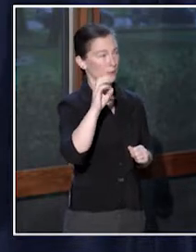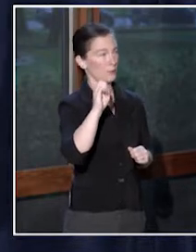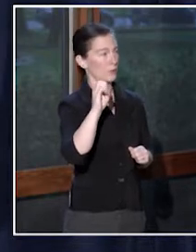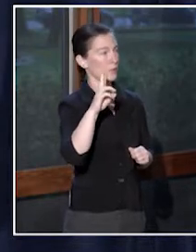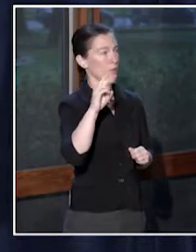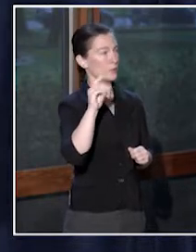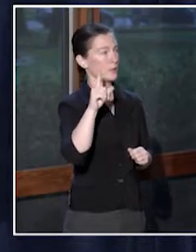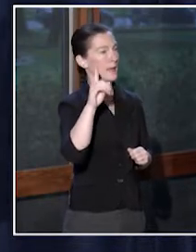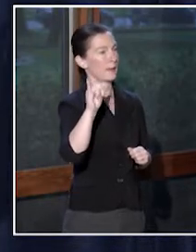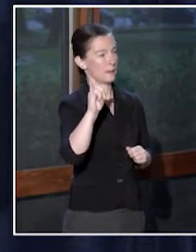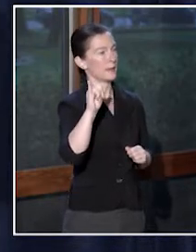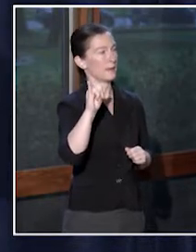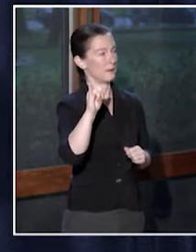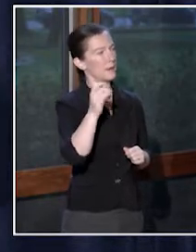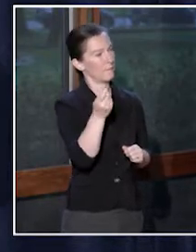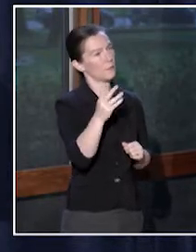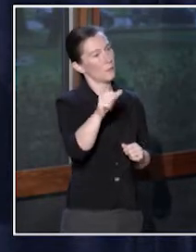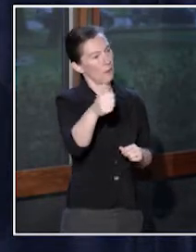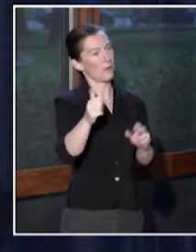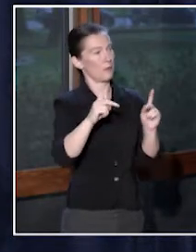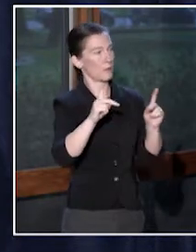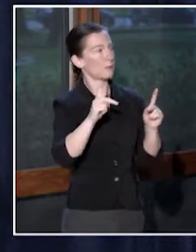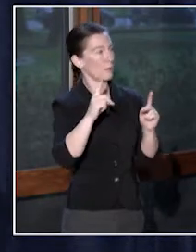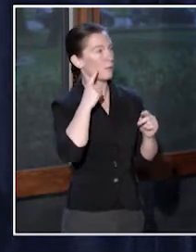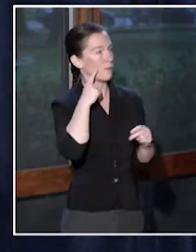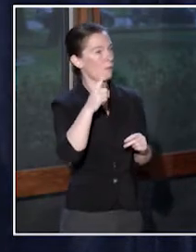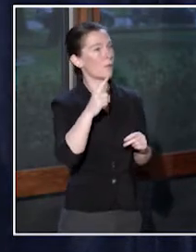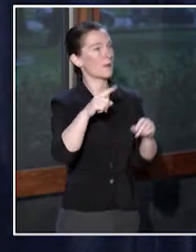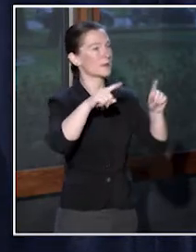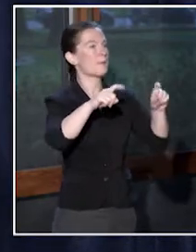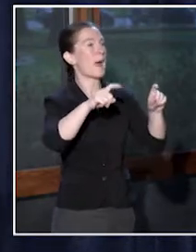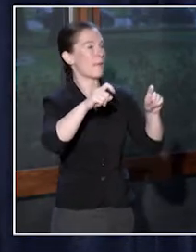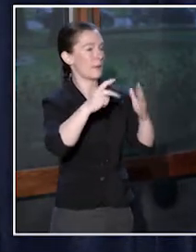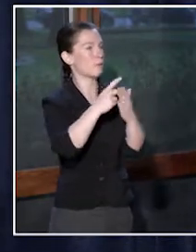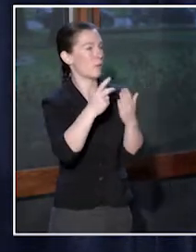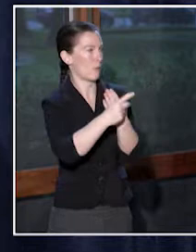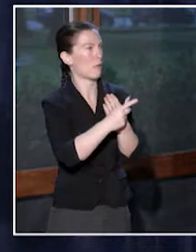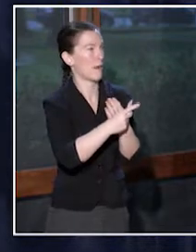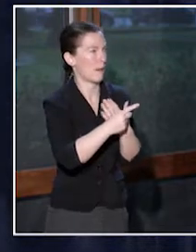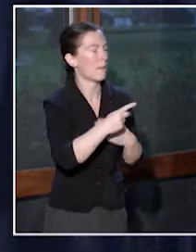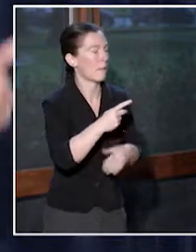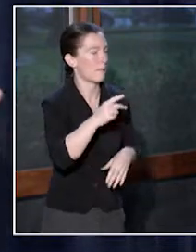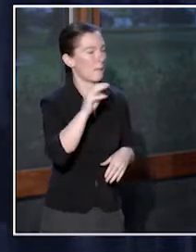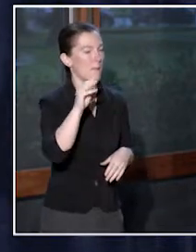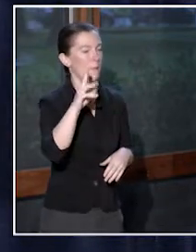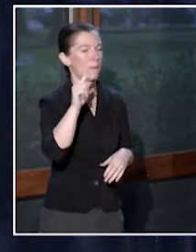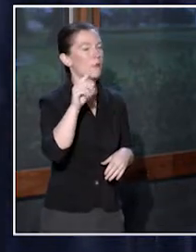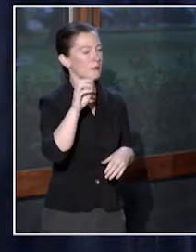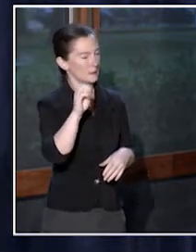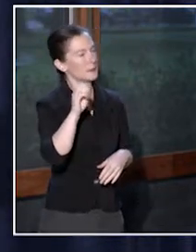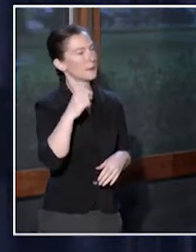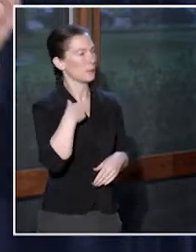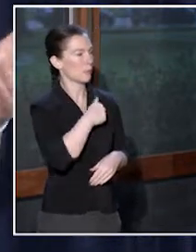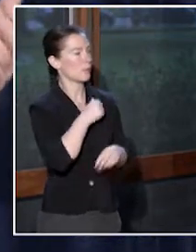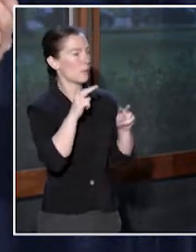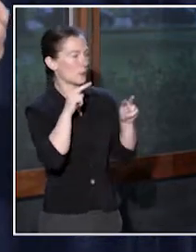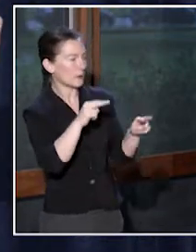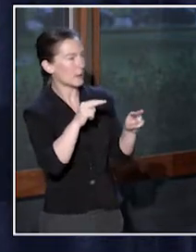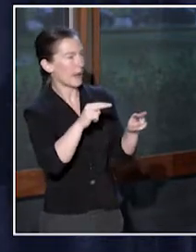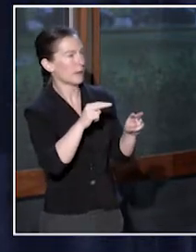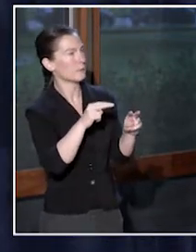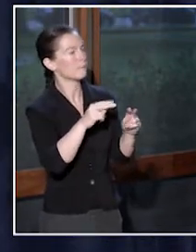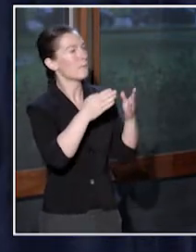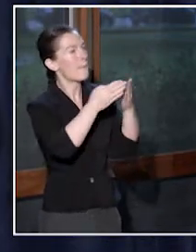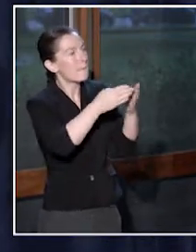permitting pilot. And what we are doing is we are looking at projects that are of public significance in the